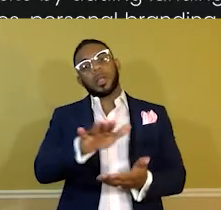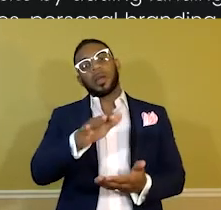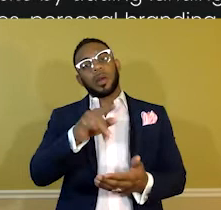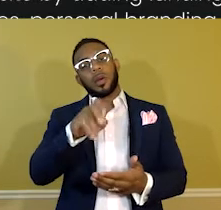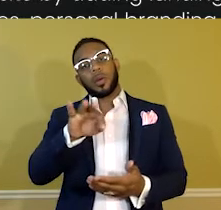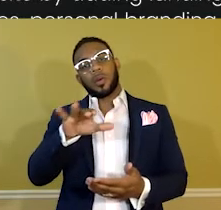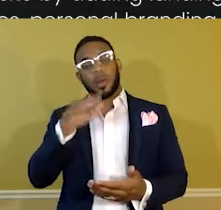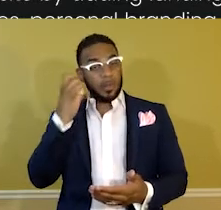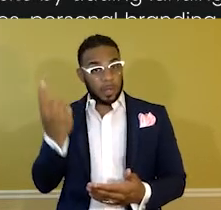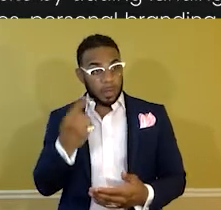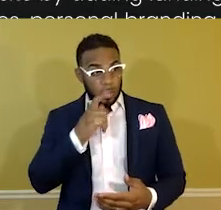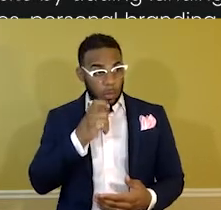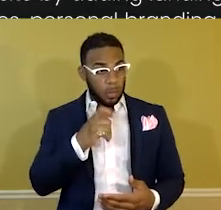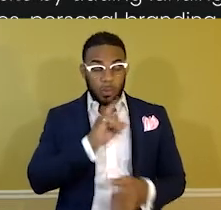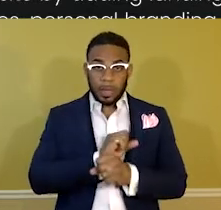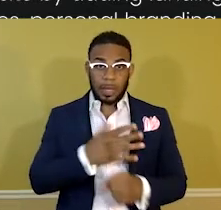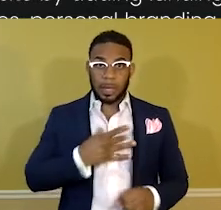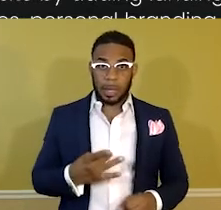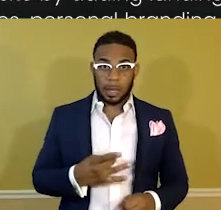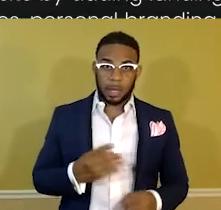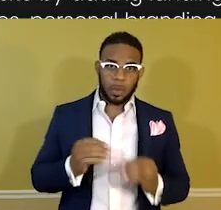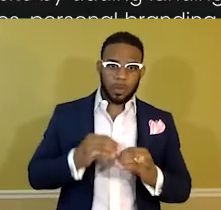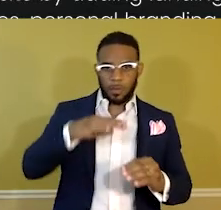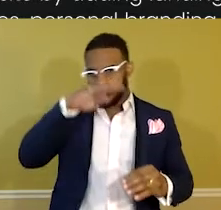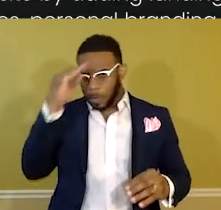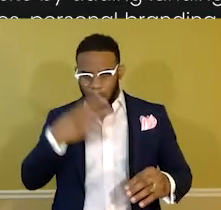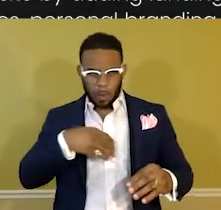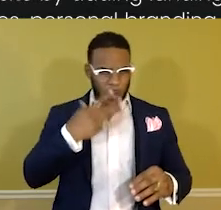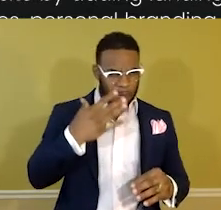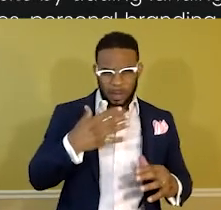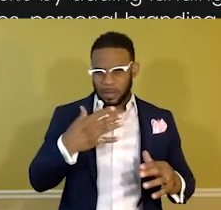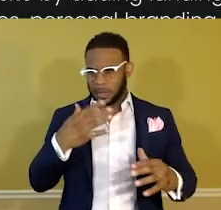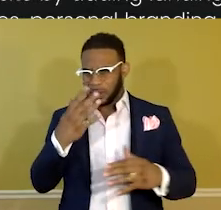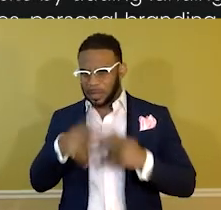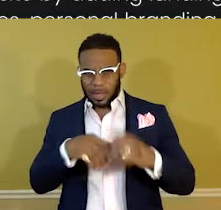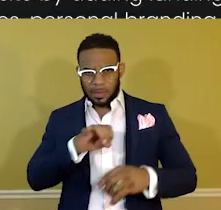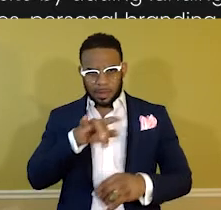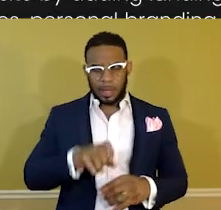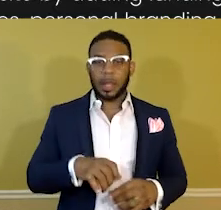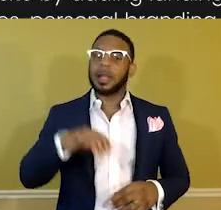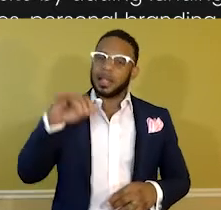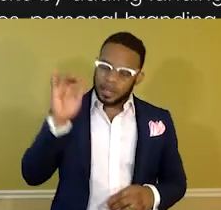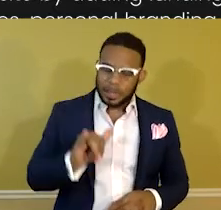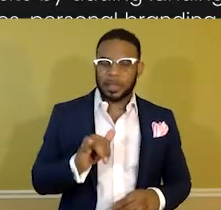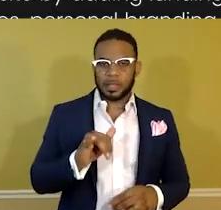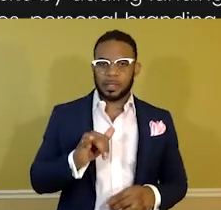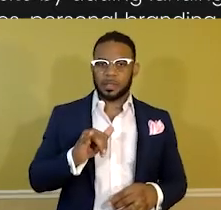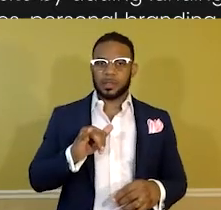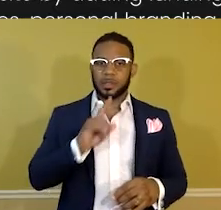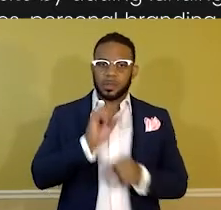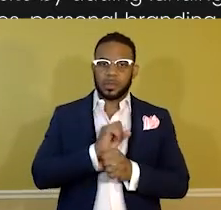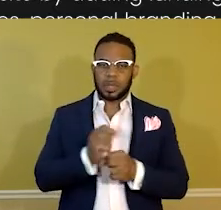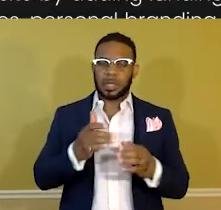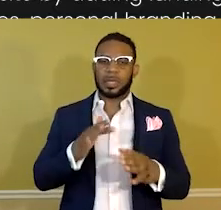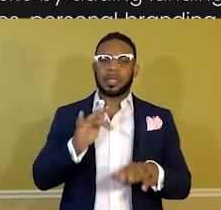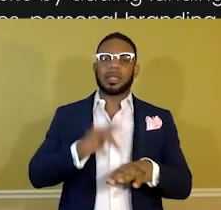portfolio. If you're someone who, you know, really likes, you know, more of a black and white kind of style, um, you know, this is your, this is really your time to let